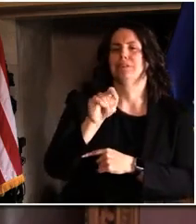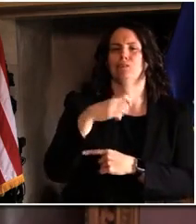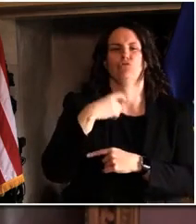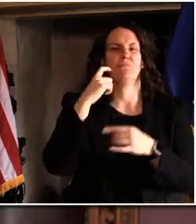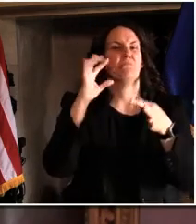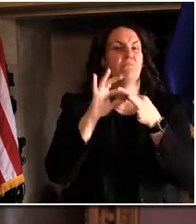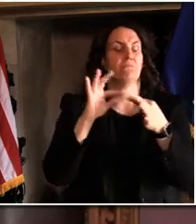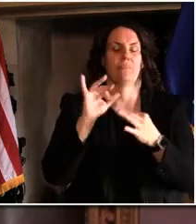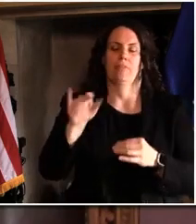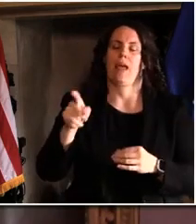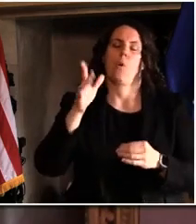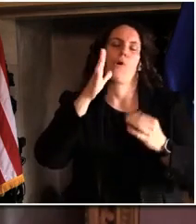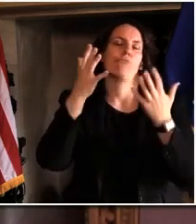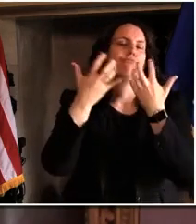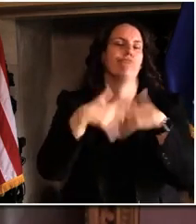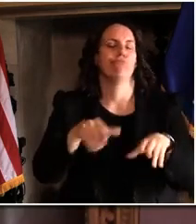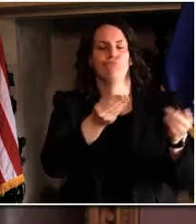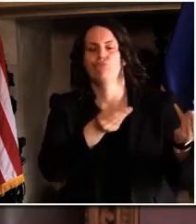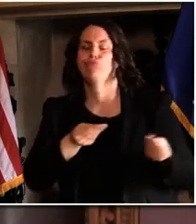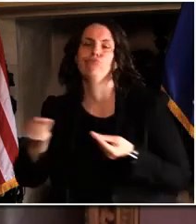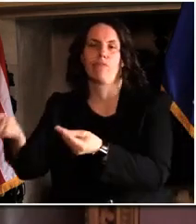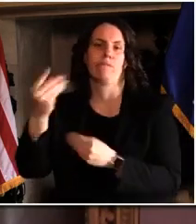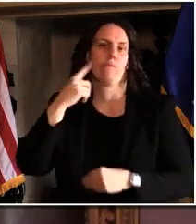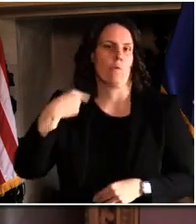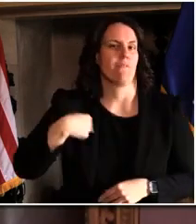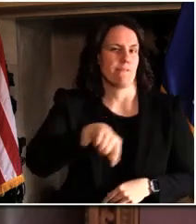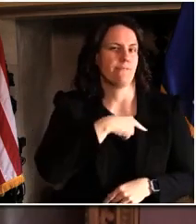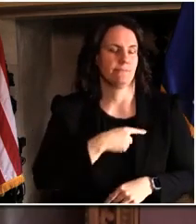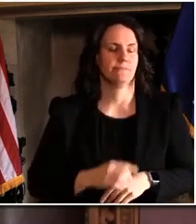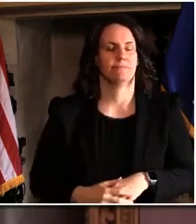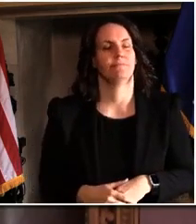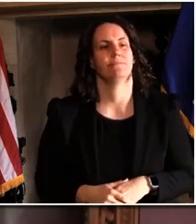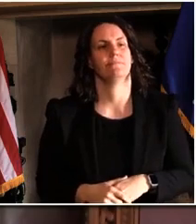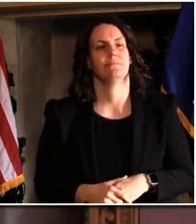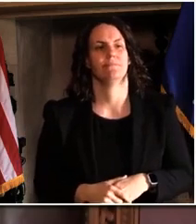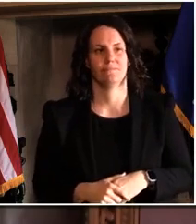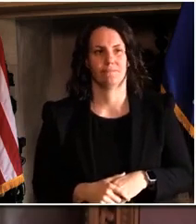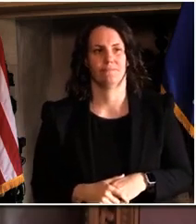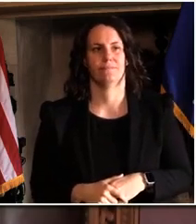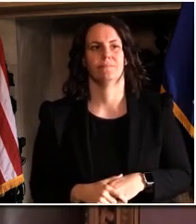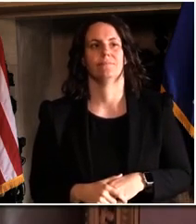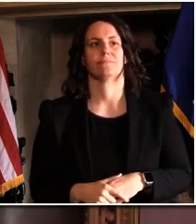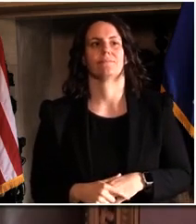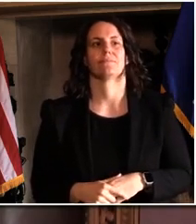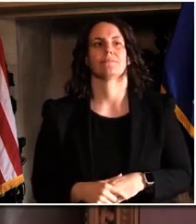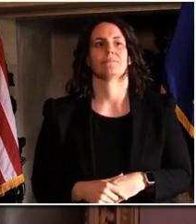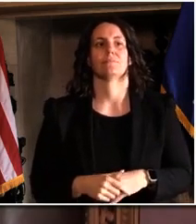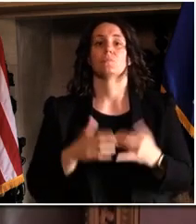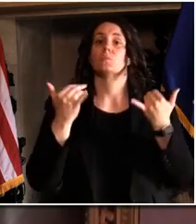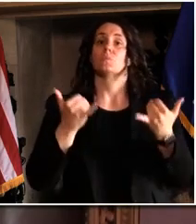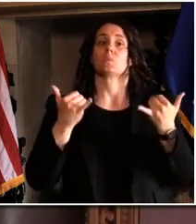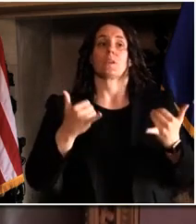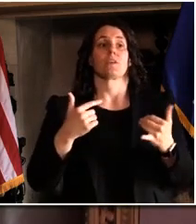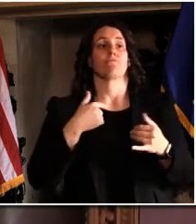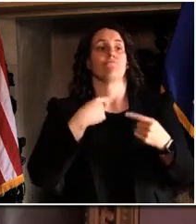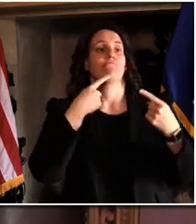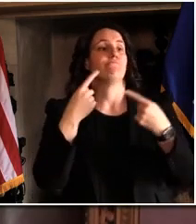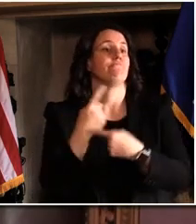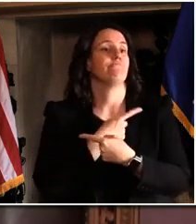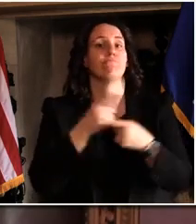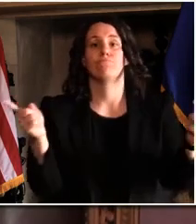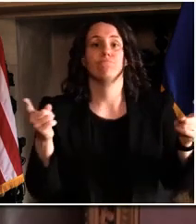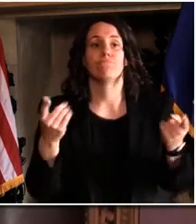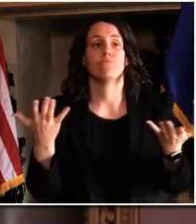possible. Earlier today, I announced an emergency order that will suspend evictions and